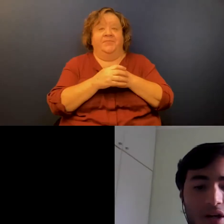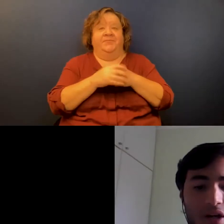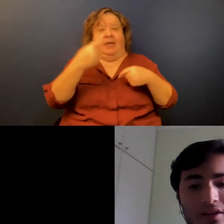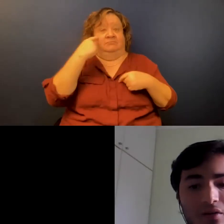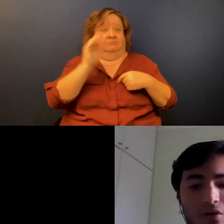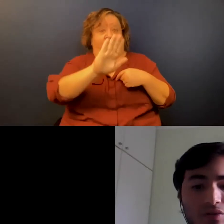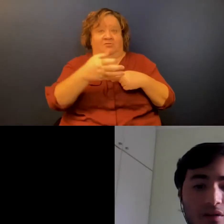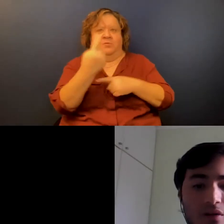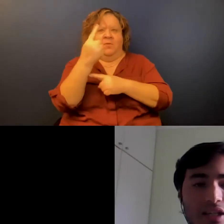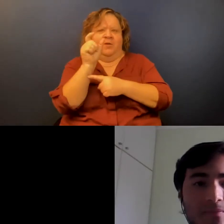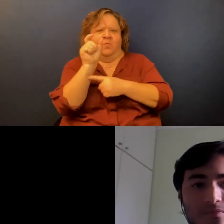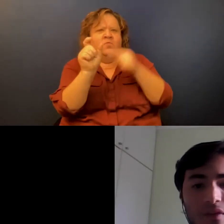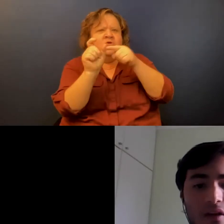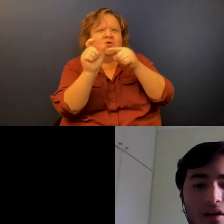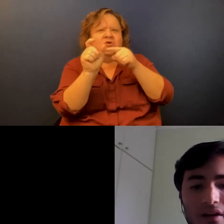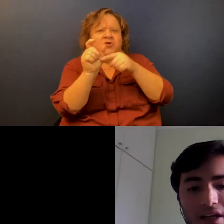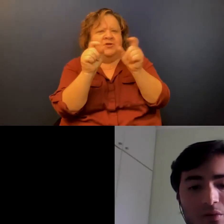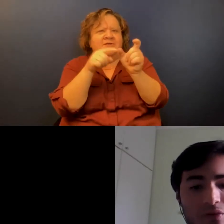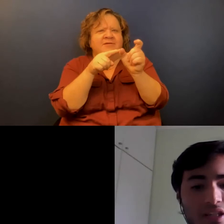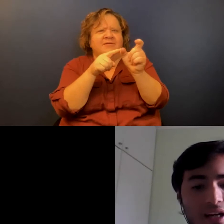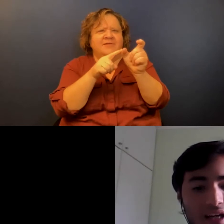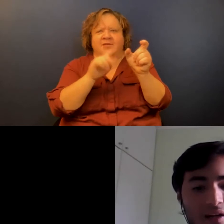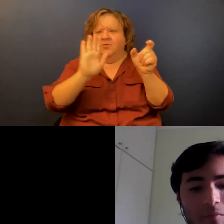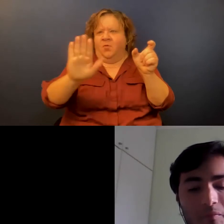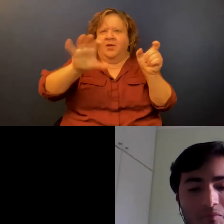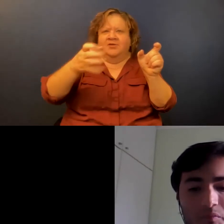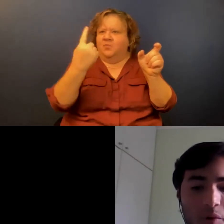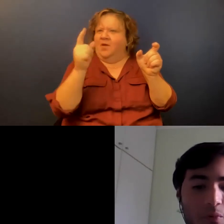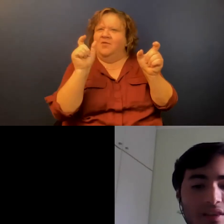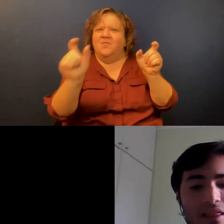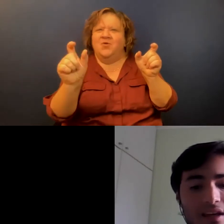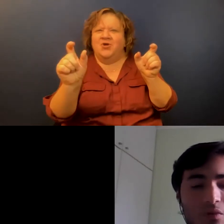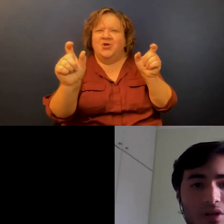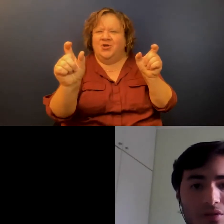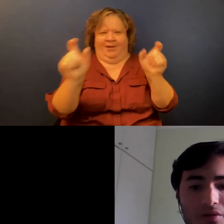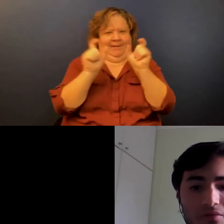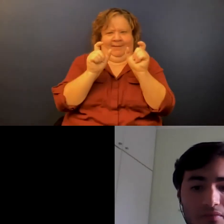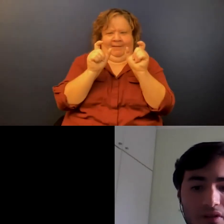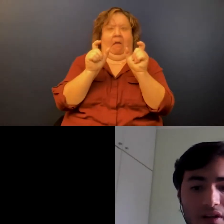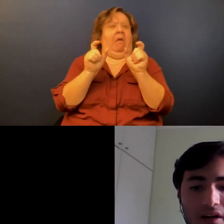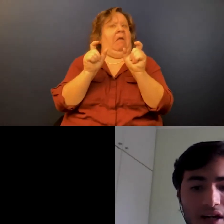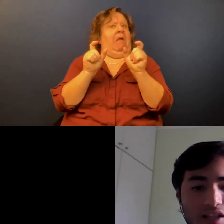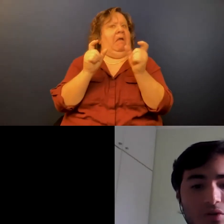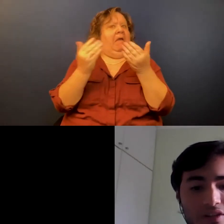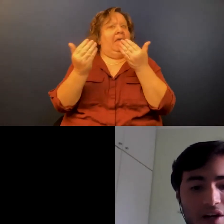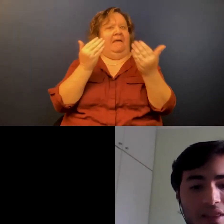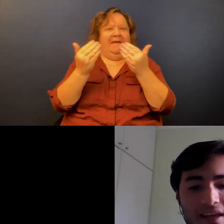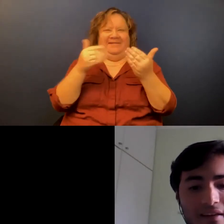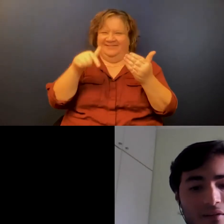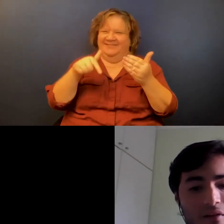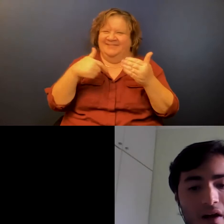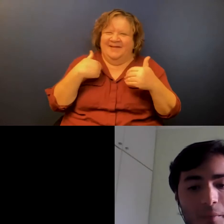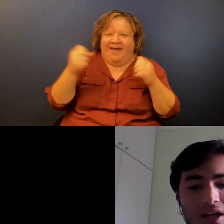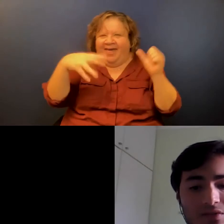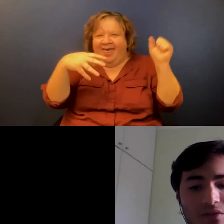country say one word? And we also had these meetings that were having fun with technology. That was the